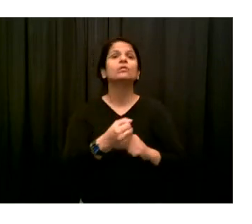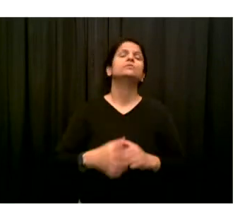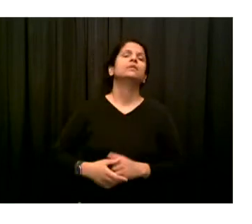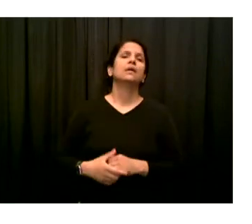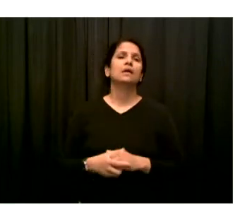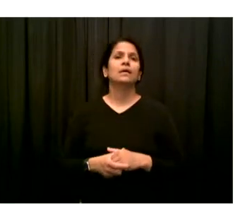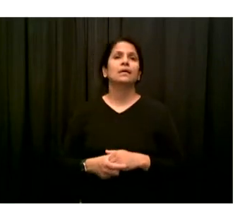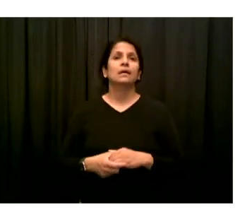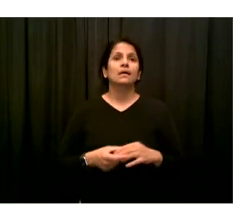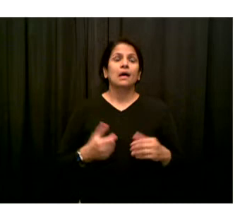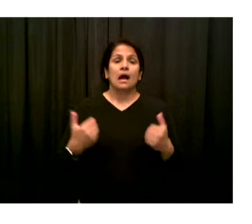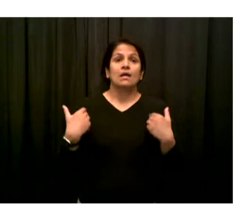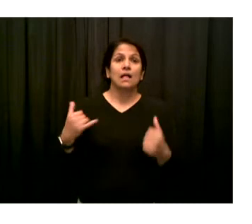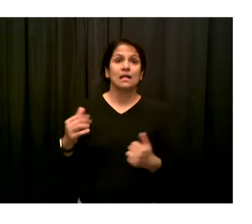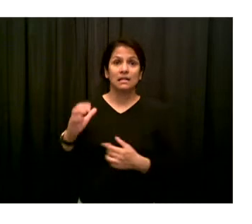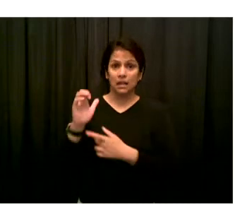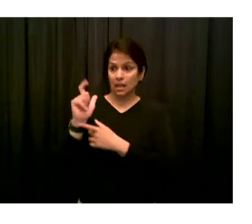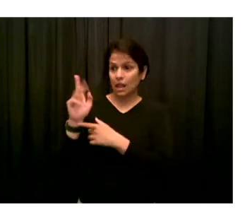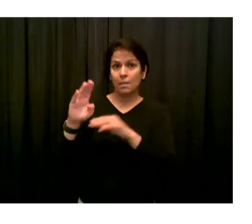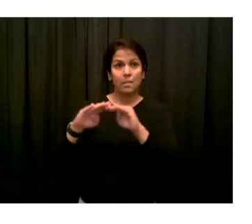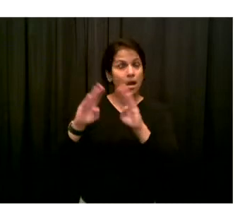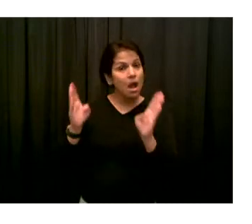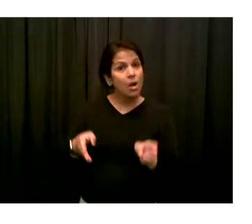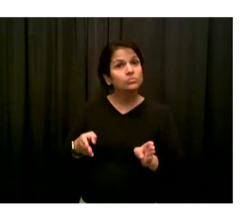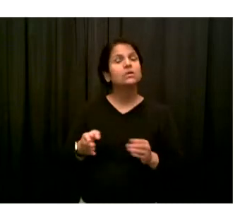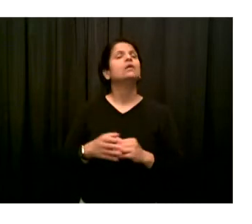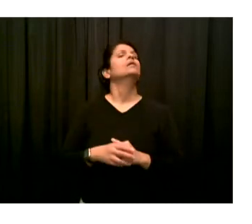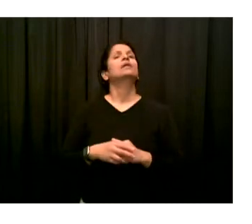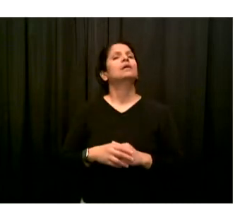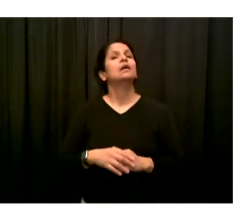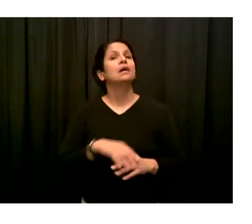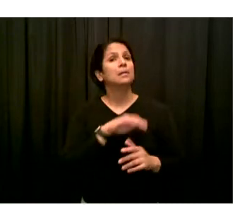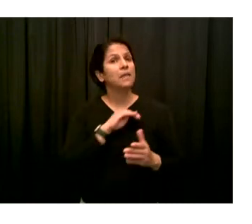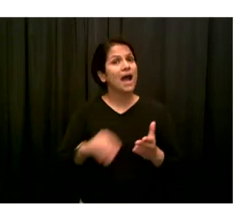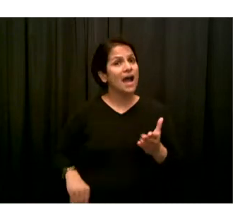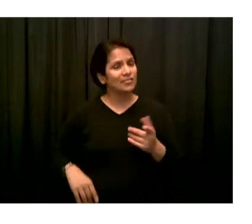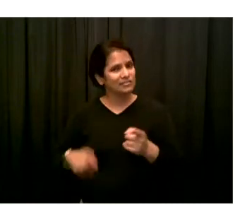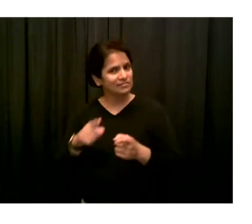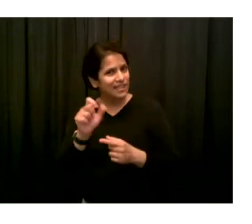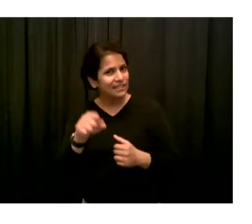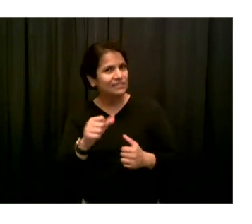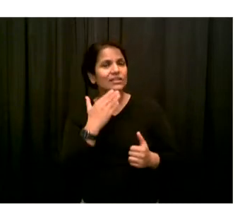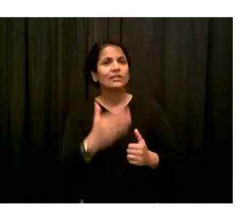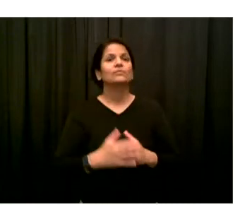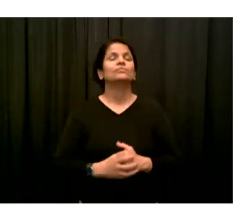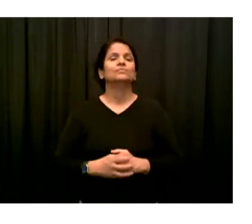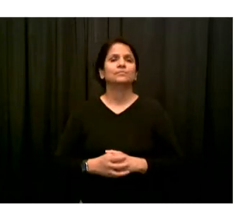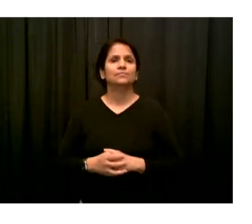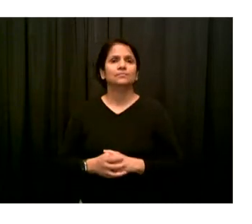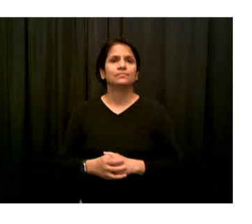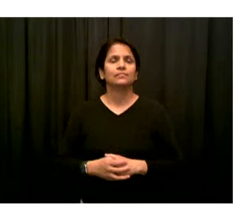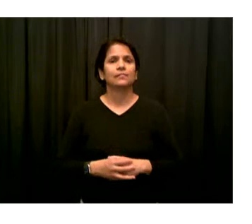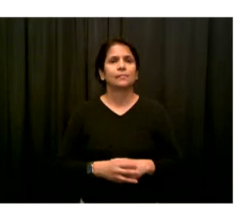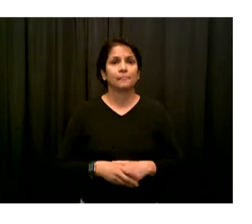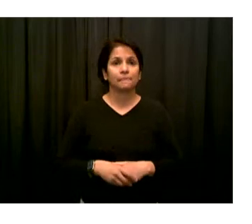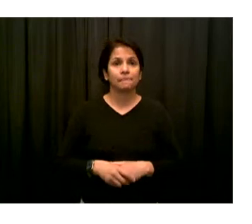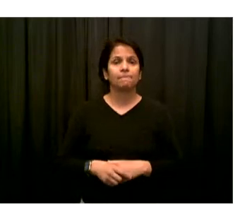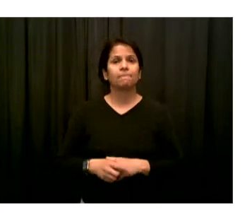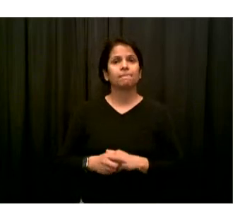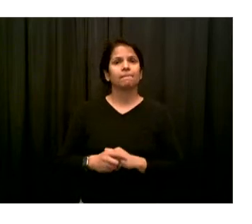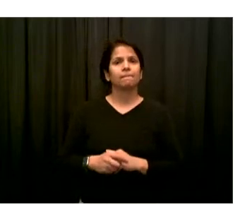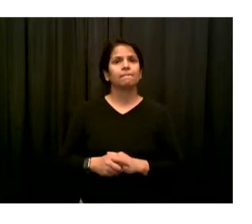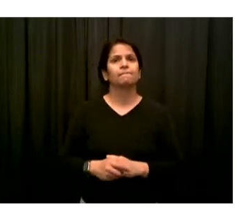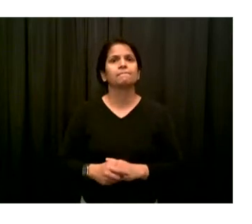this initiative. Build connections and to ensure continuity of services while